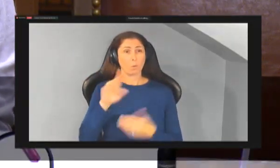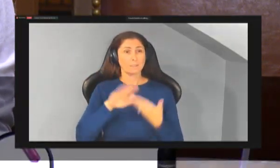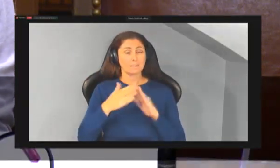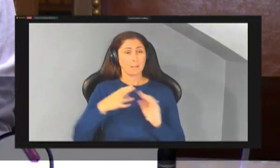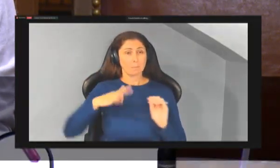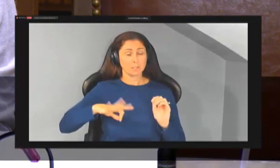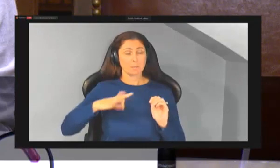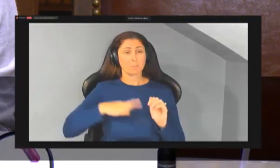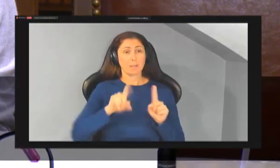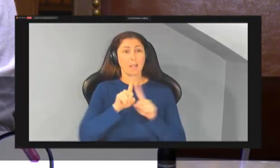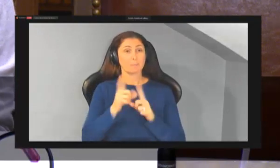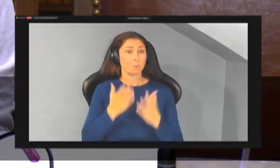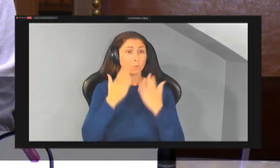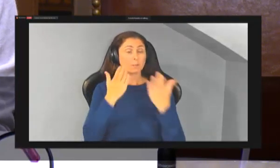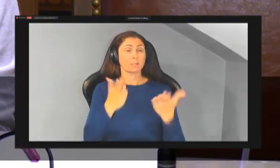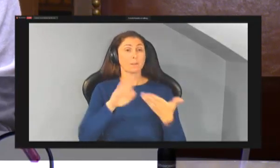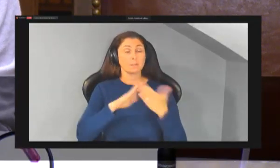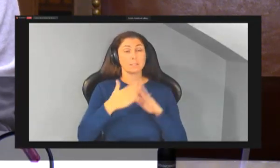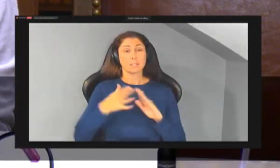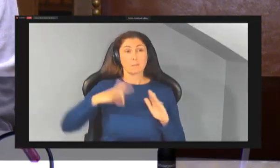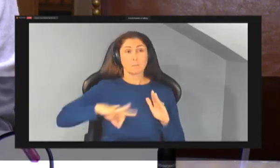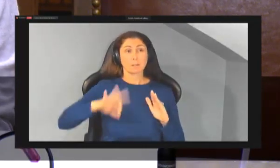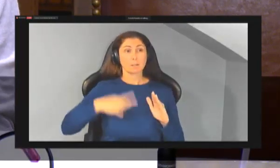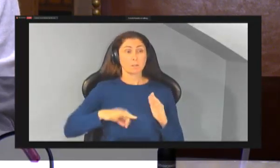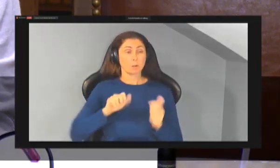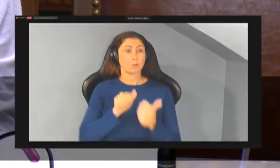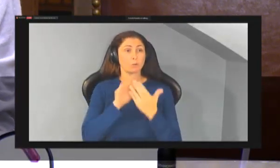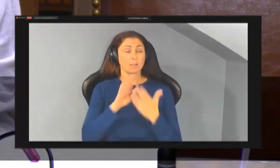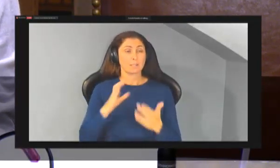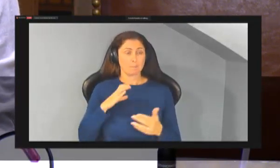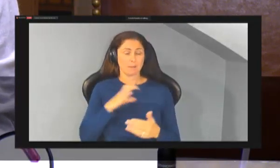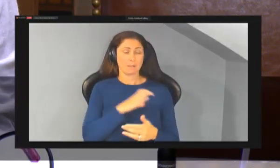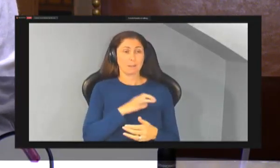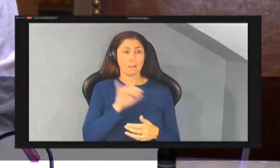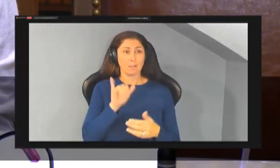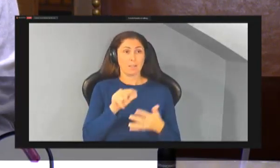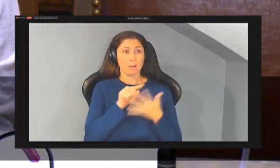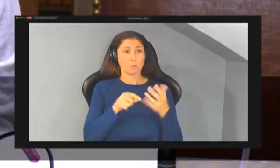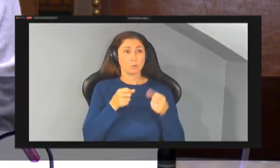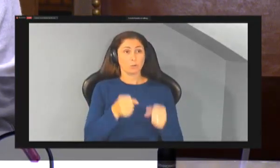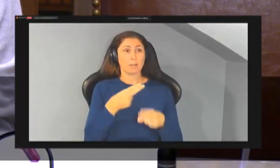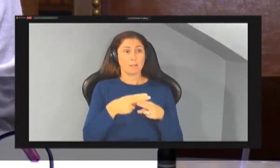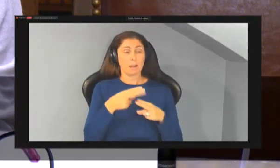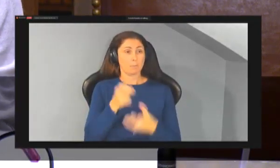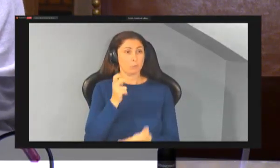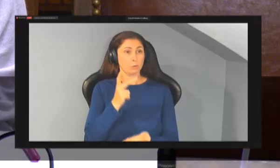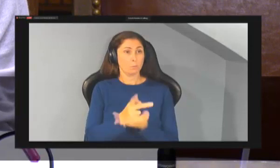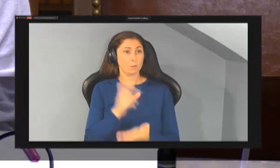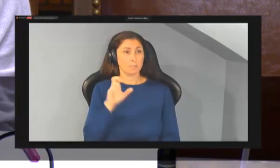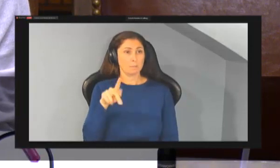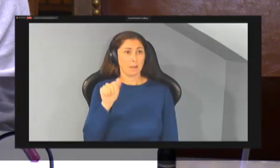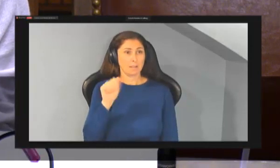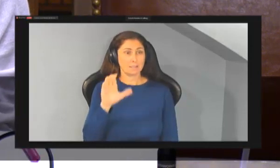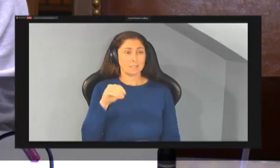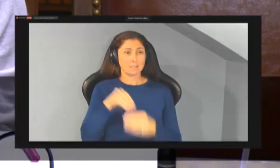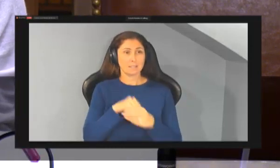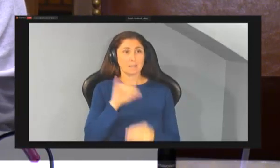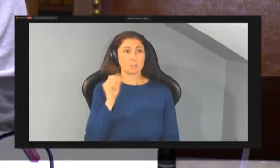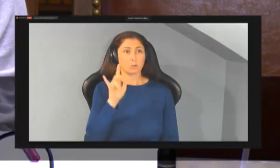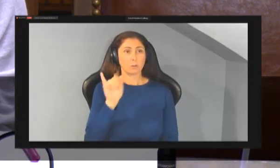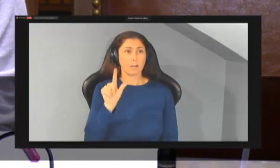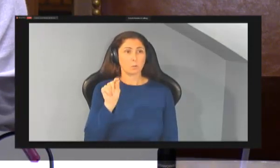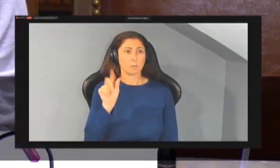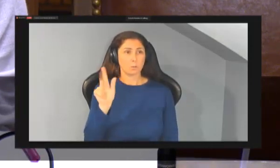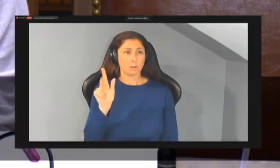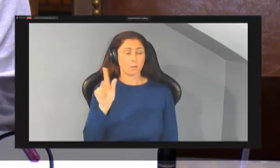per recommendation by the City of Pittsburgh Addressing Committee. The following street name was approved by CPAC in July 2023.